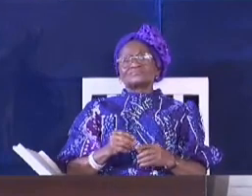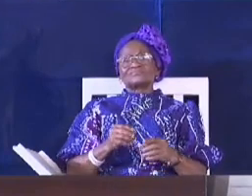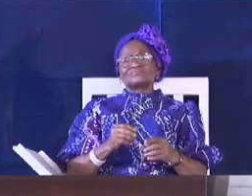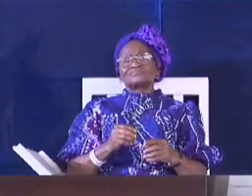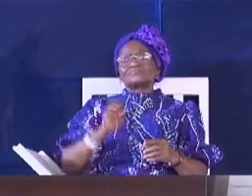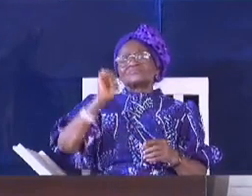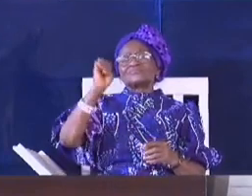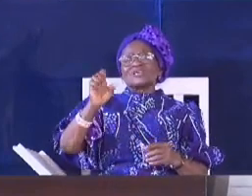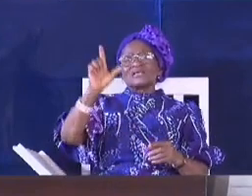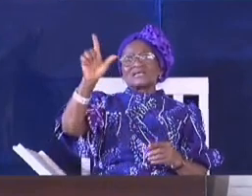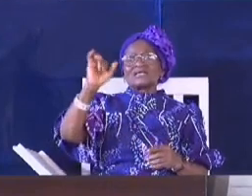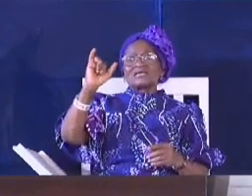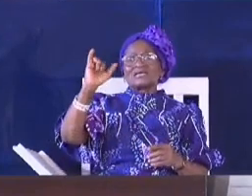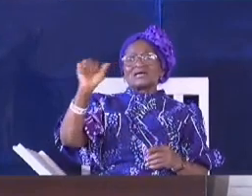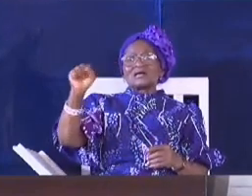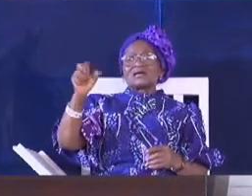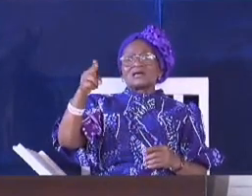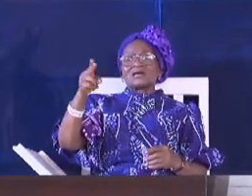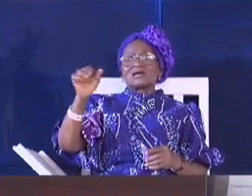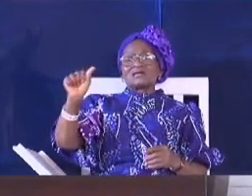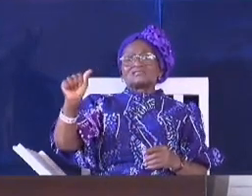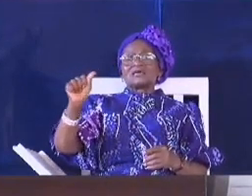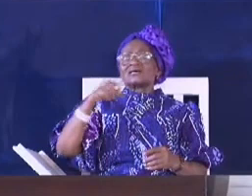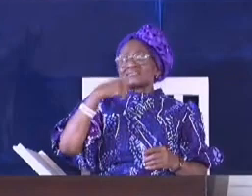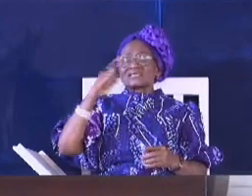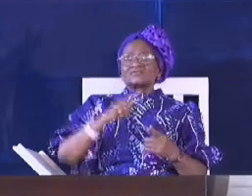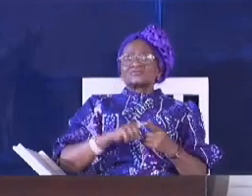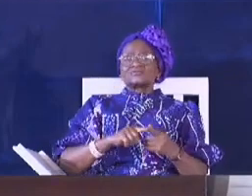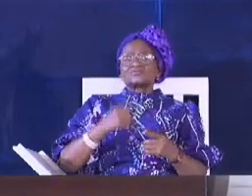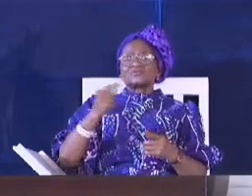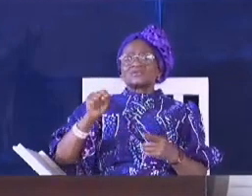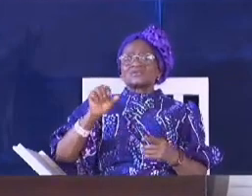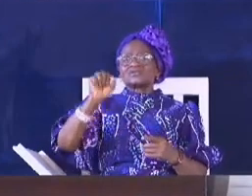Elisha said to the Shunammite woman,